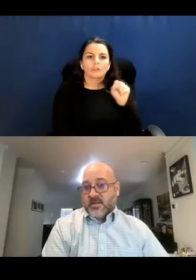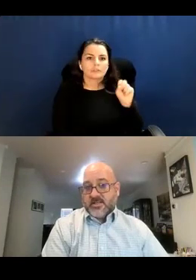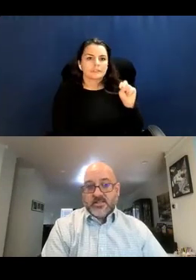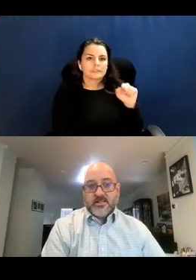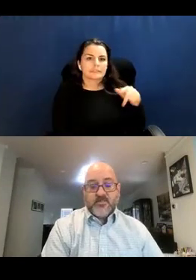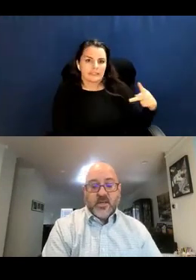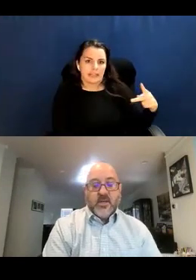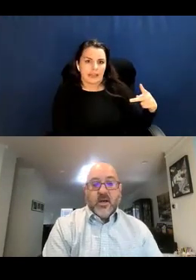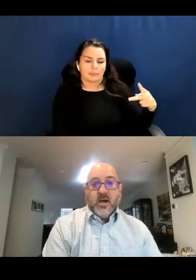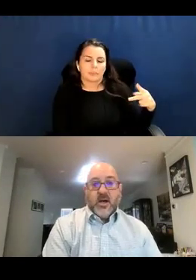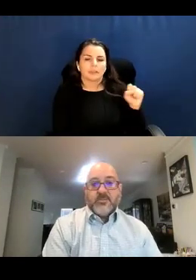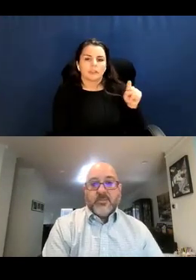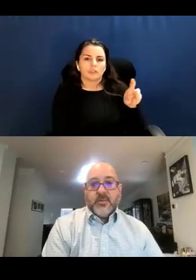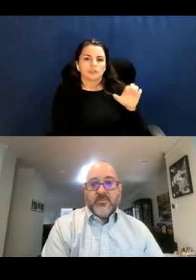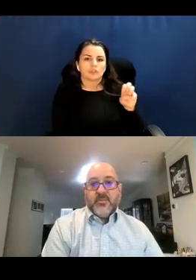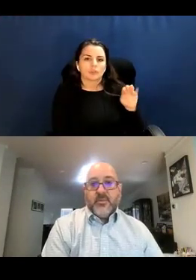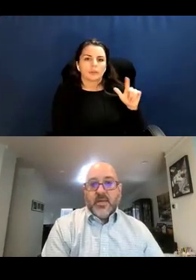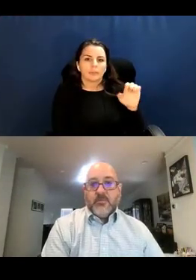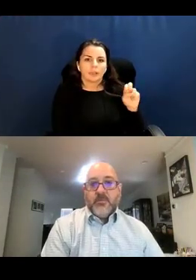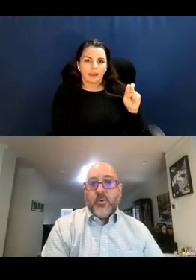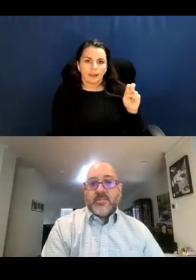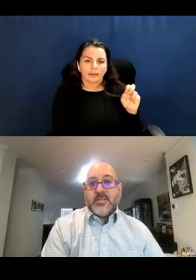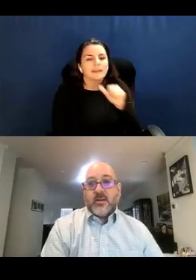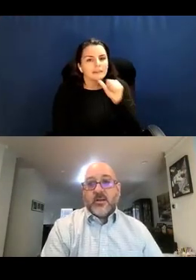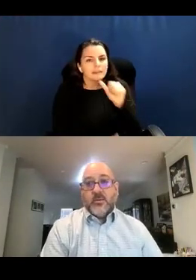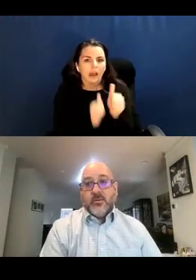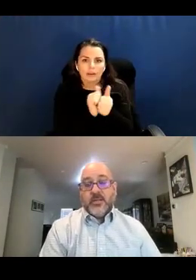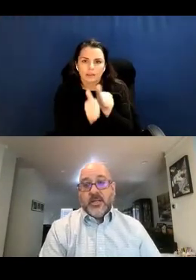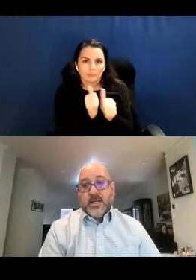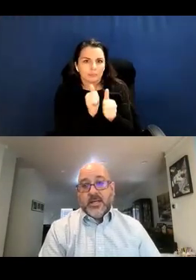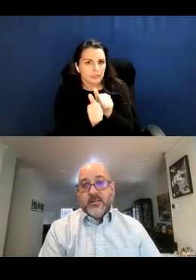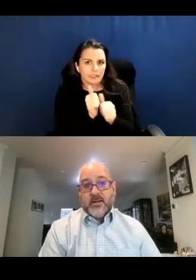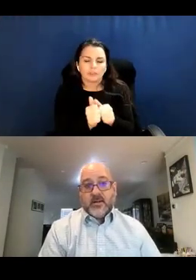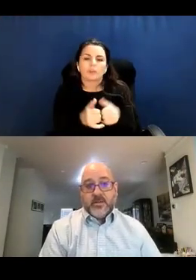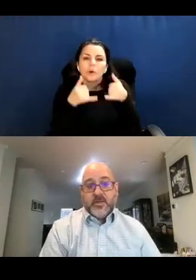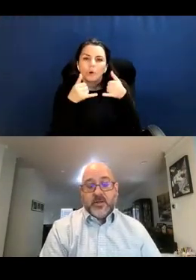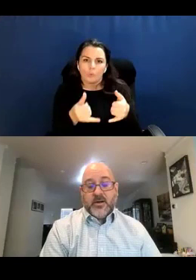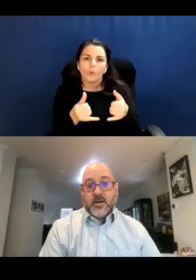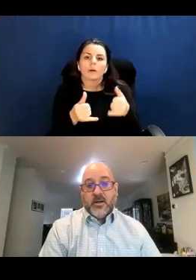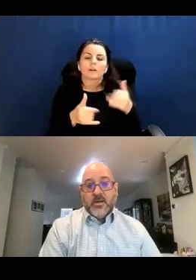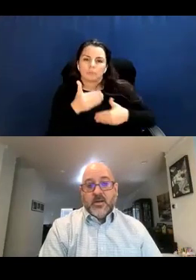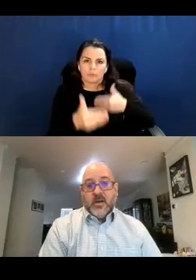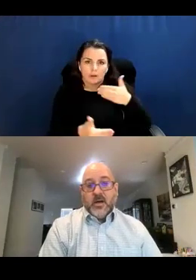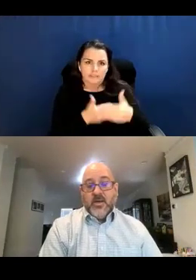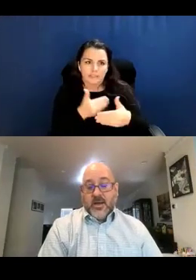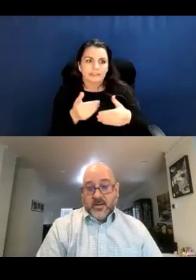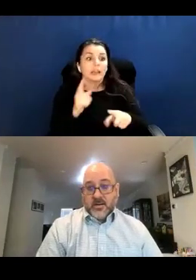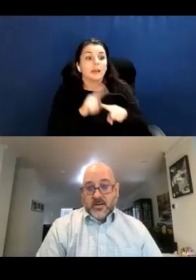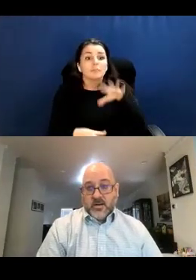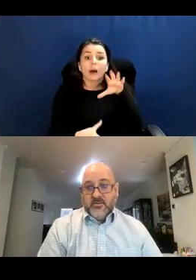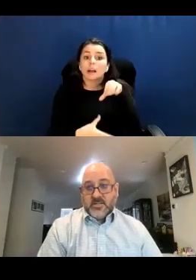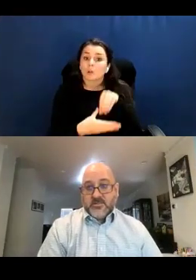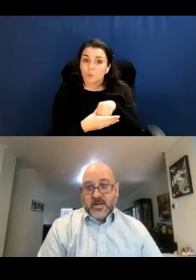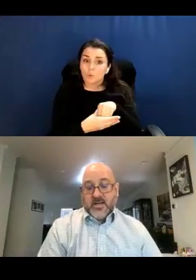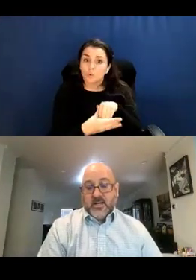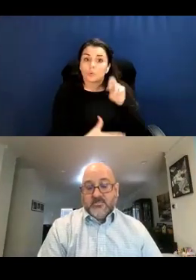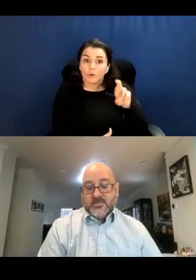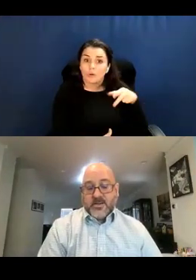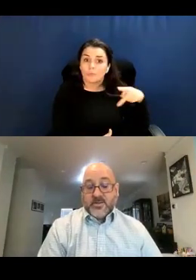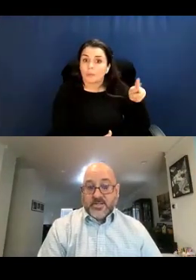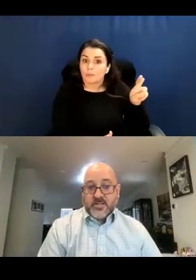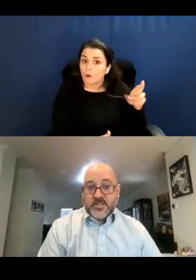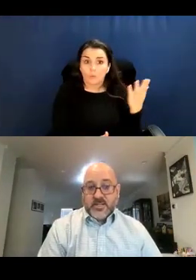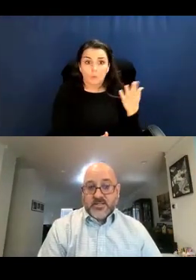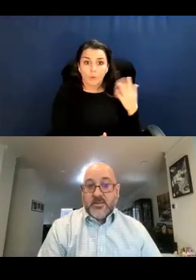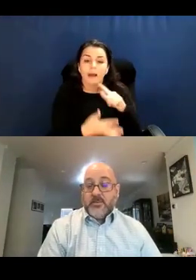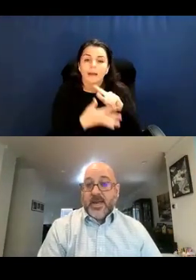Award Process. Some of the components that are included in that RPPR that are of a